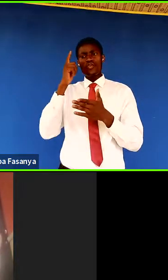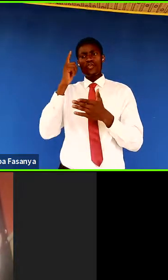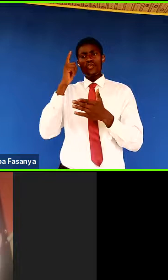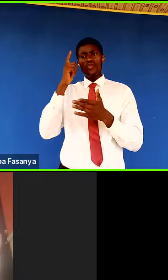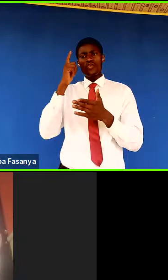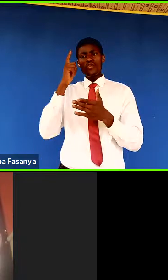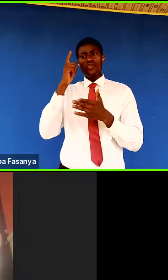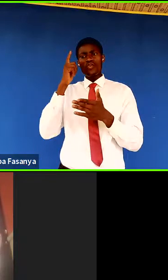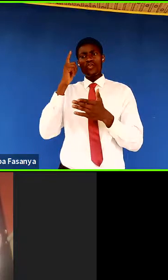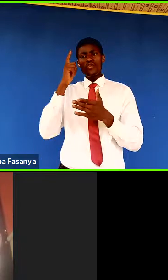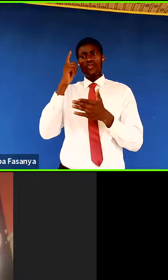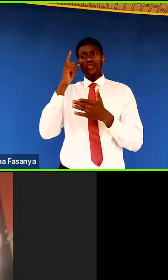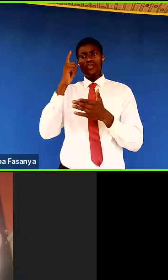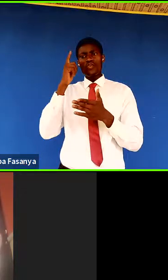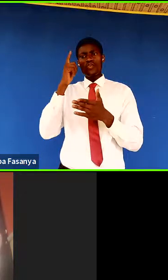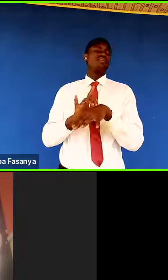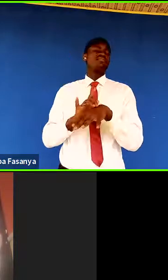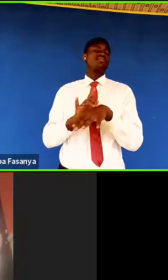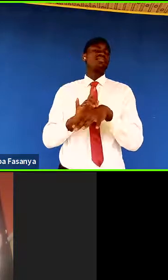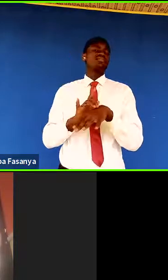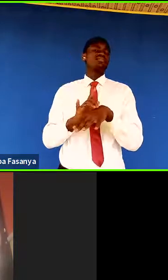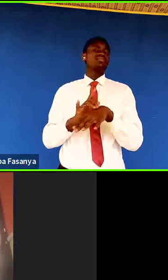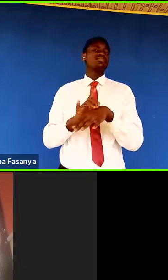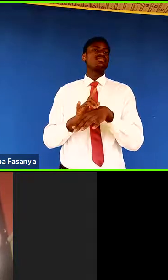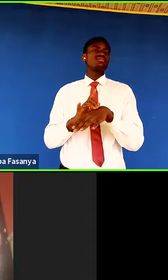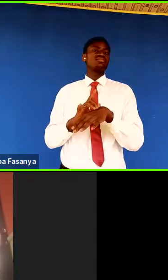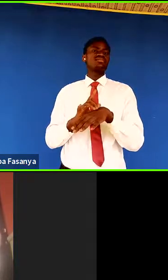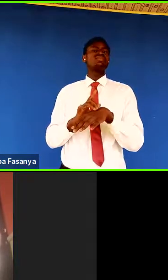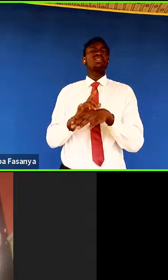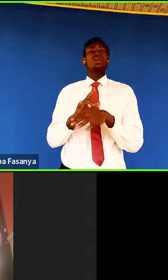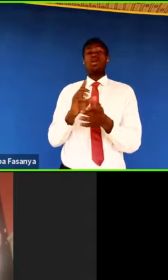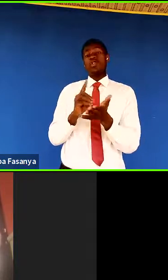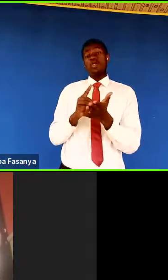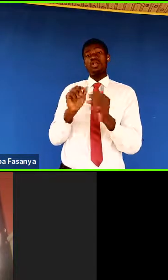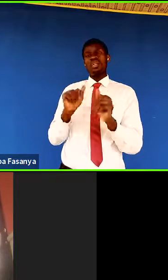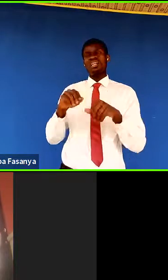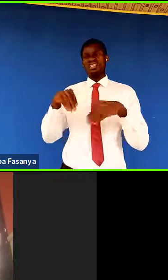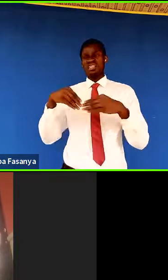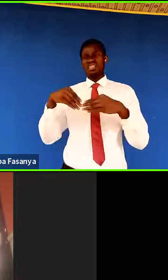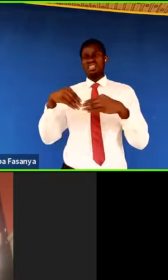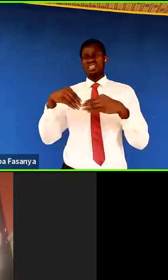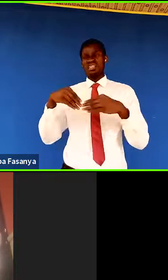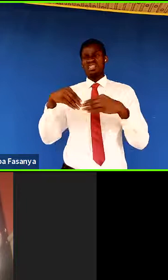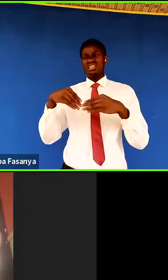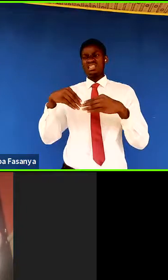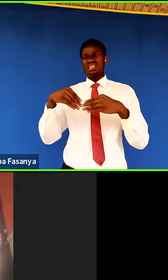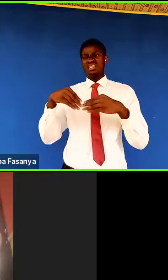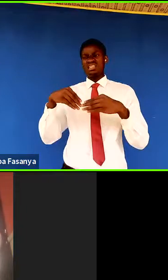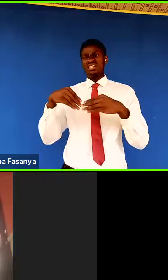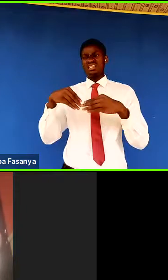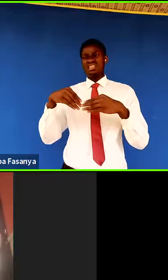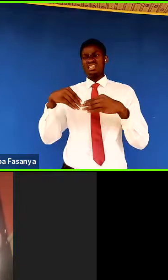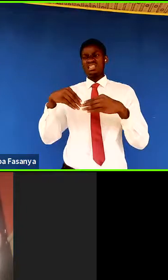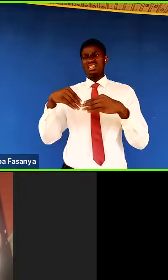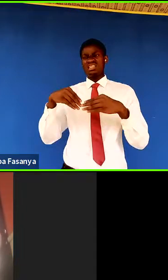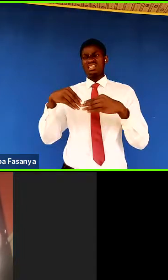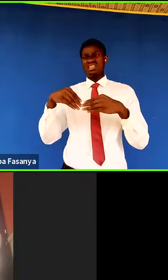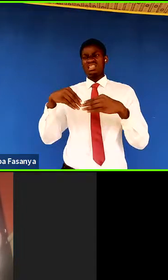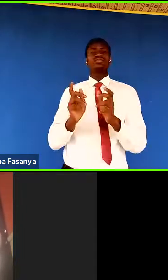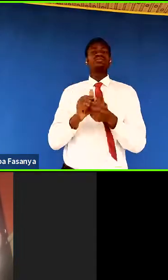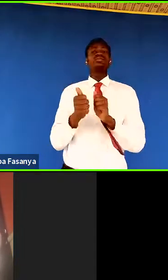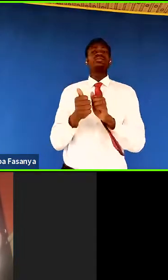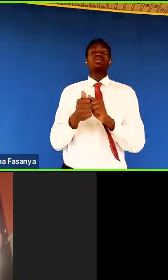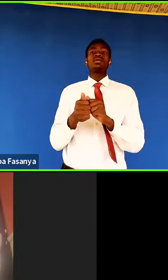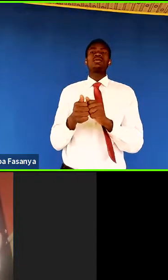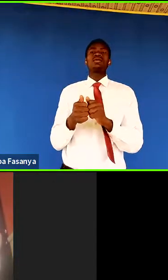so that the doctor can give alternative? A lot of people have ulcer these days, so before taking that anti-ulcer